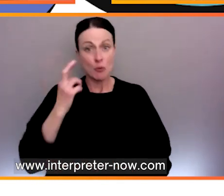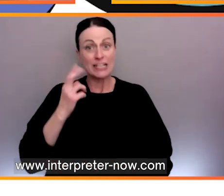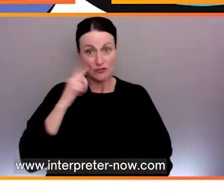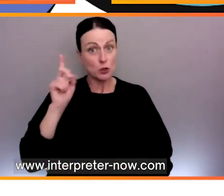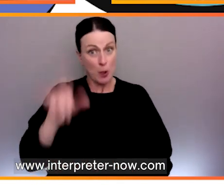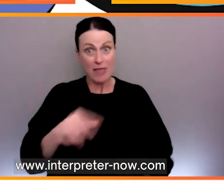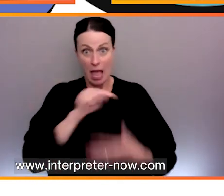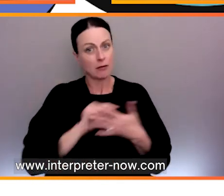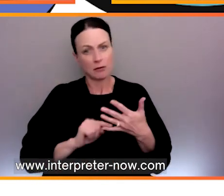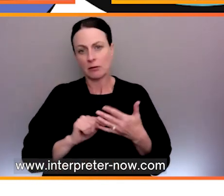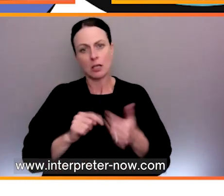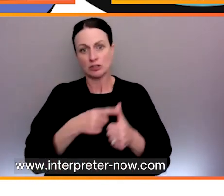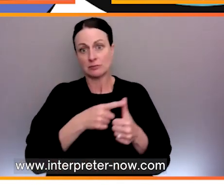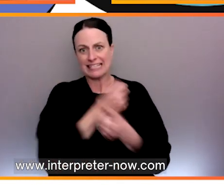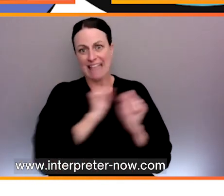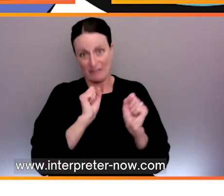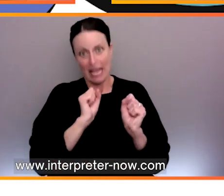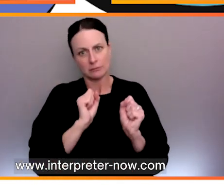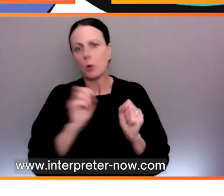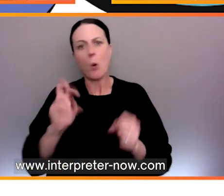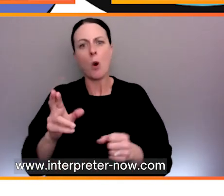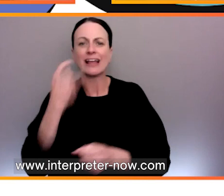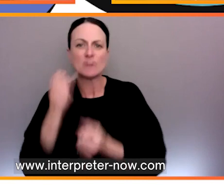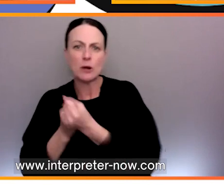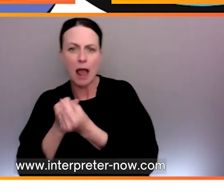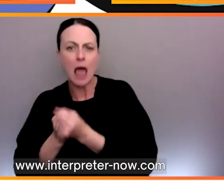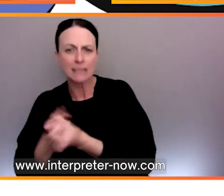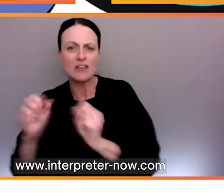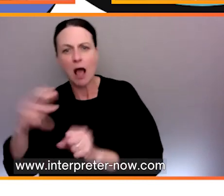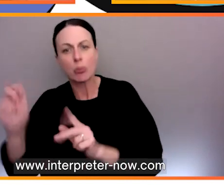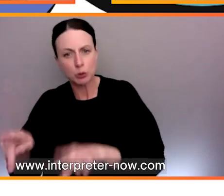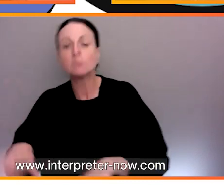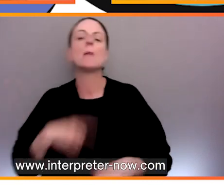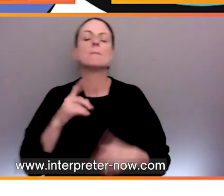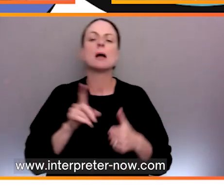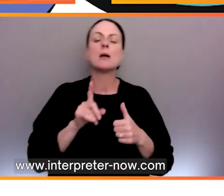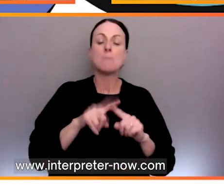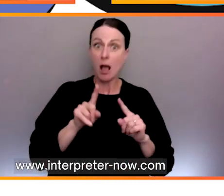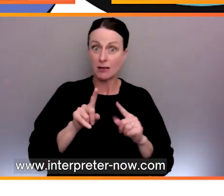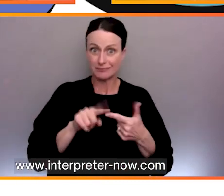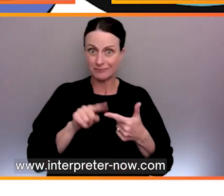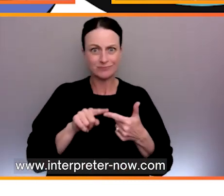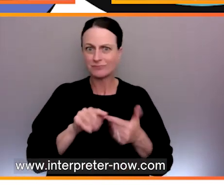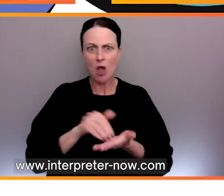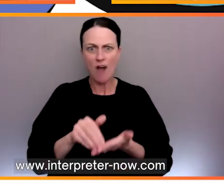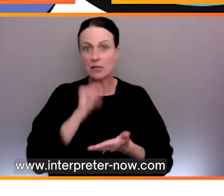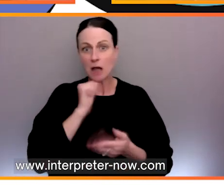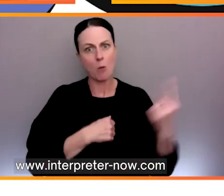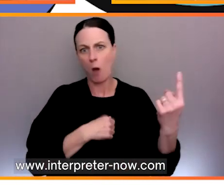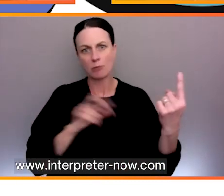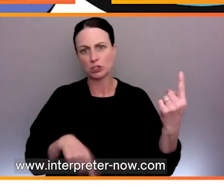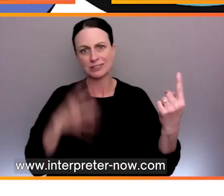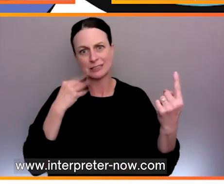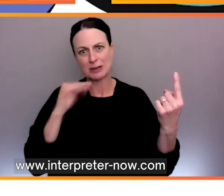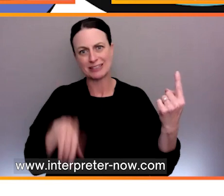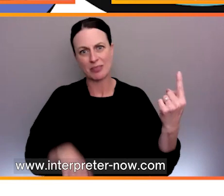if you're an ally, but also knowing that often it's not one person that's experiencing this. It just never is. Yeah.